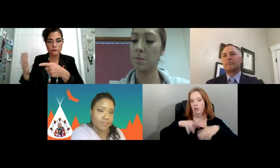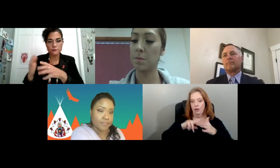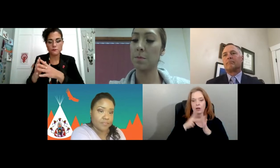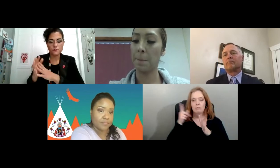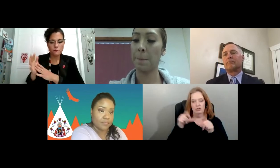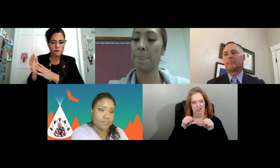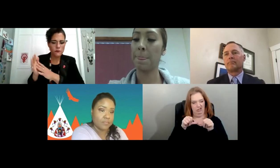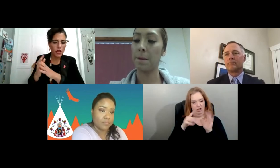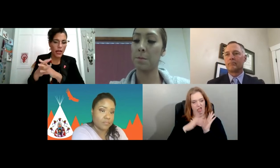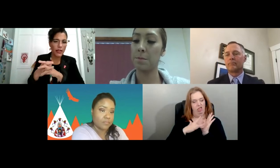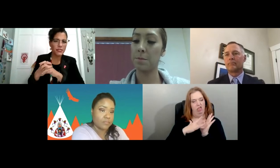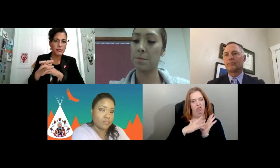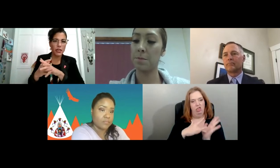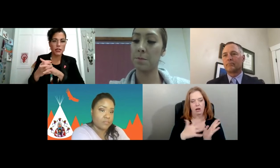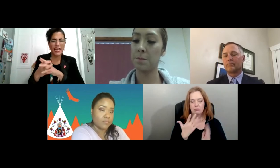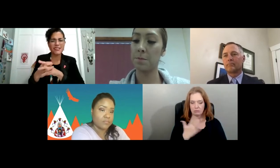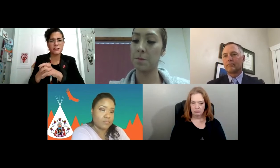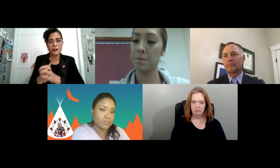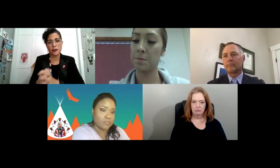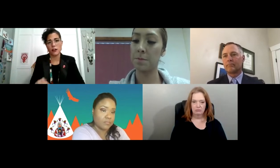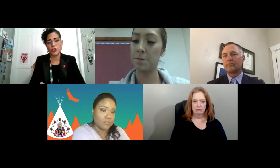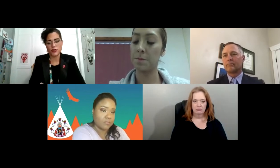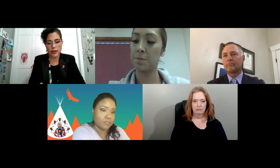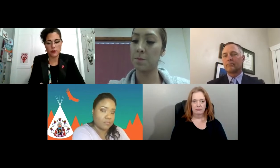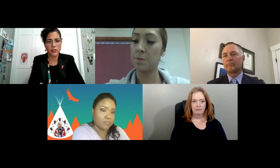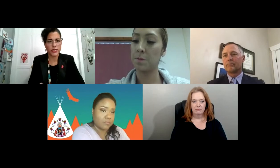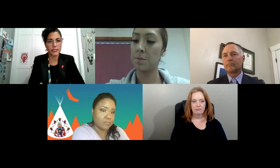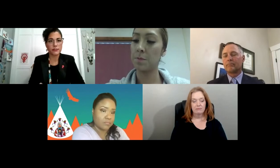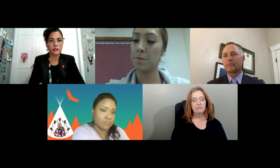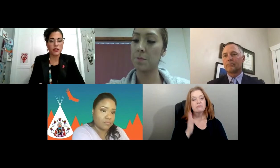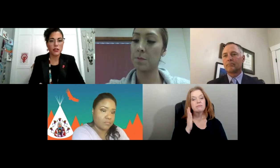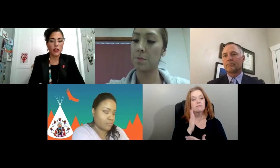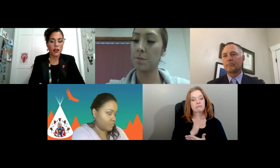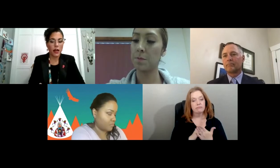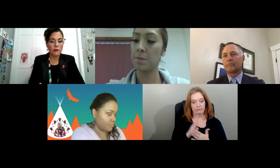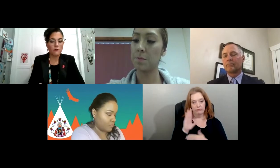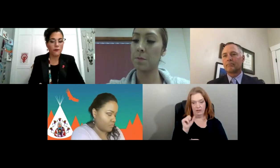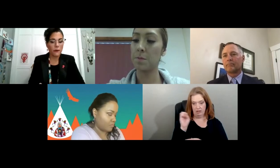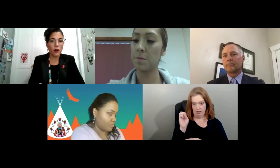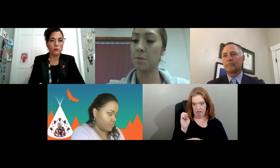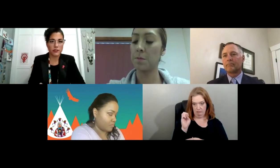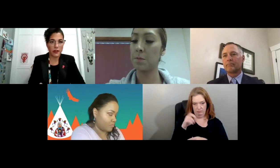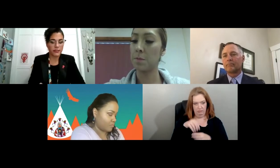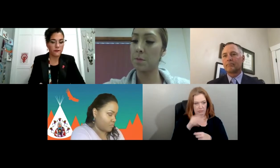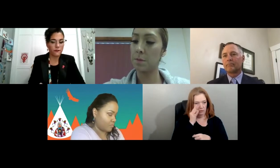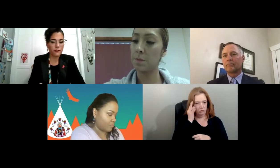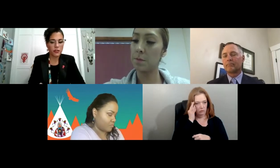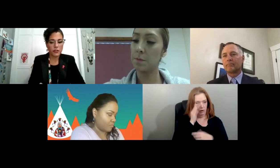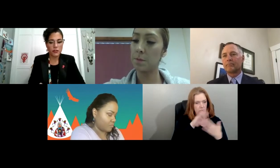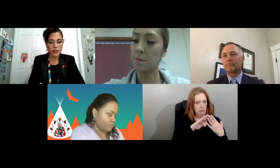right? And in cases that are in tribal communities, from my own